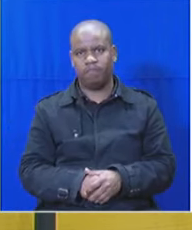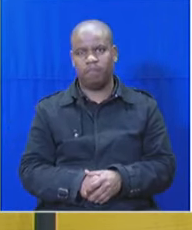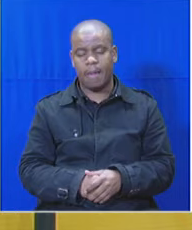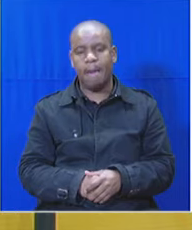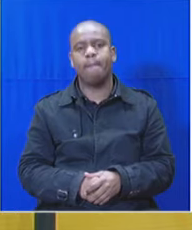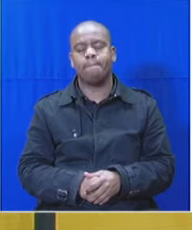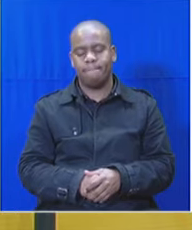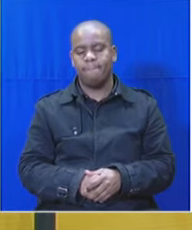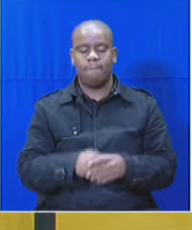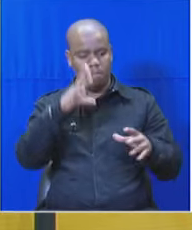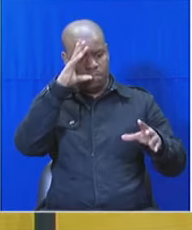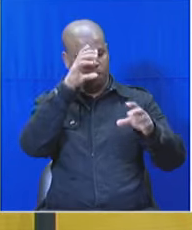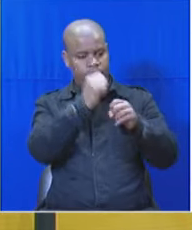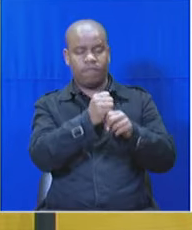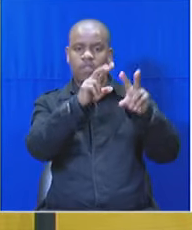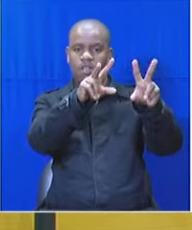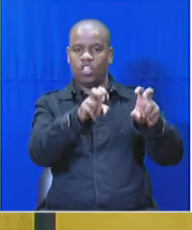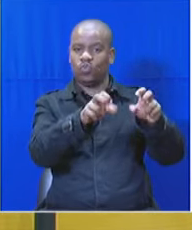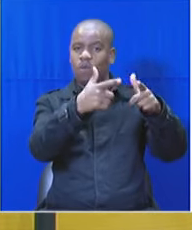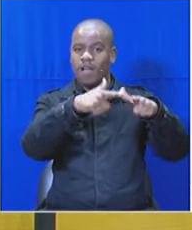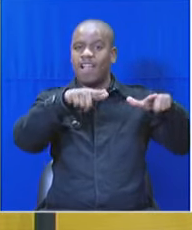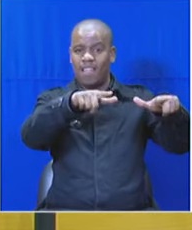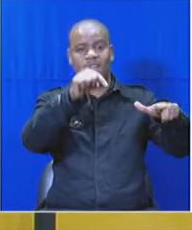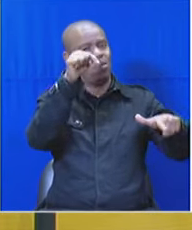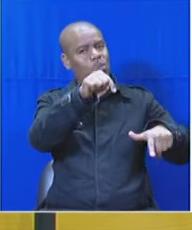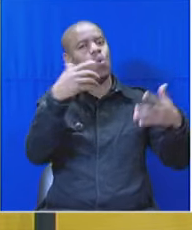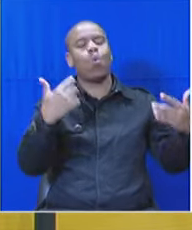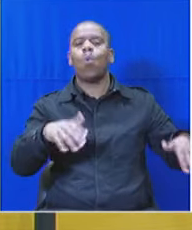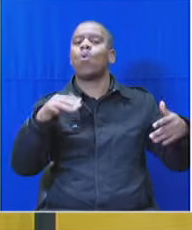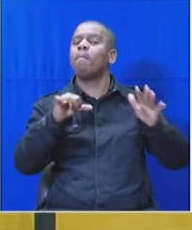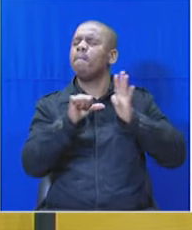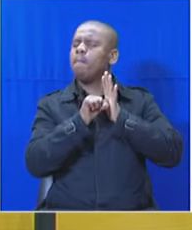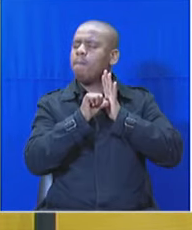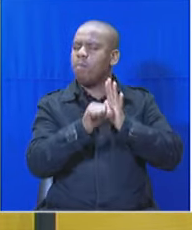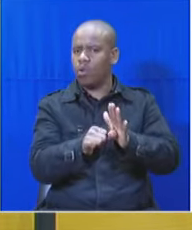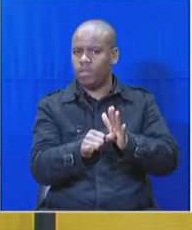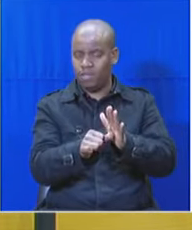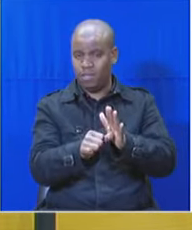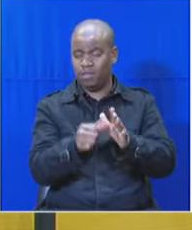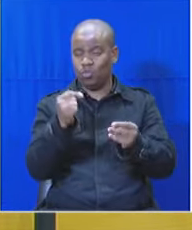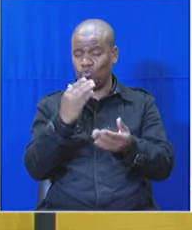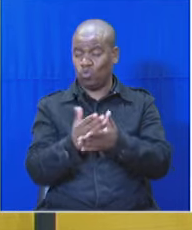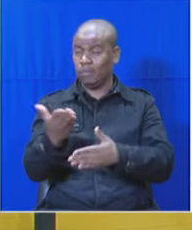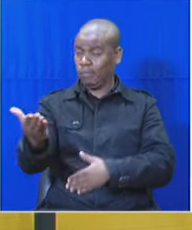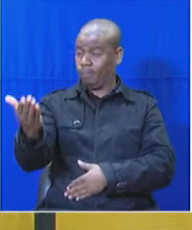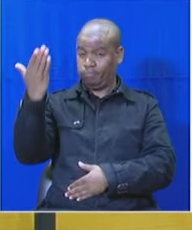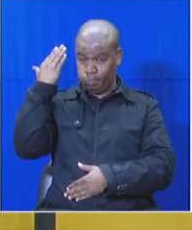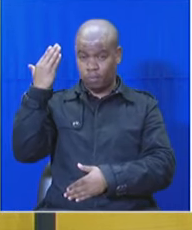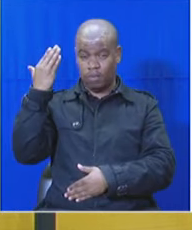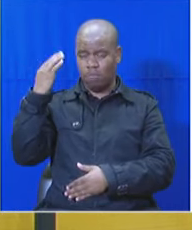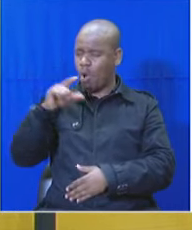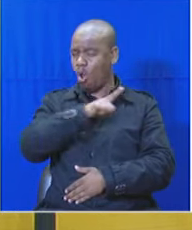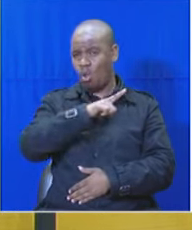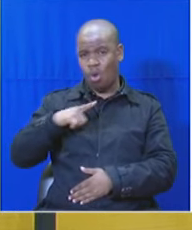issue of land, and land is key to ensuring that the long-sad story of colonialism and apartheid in